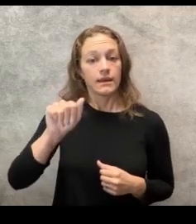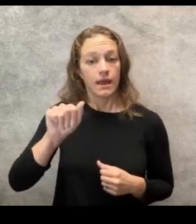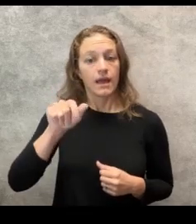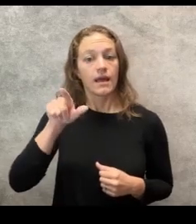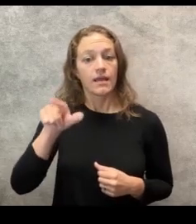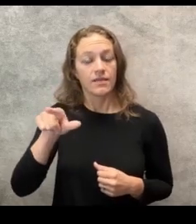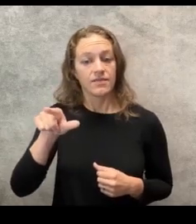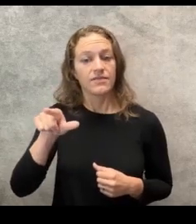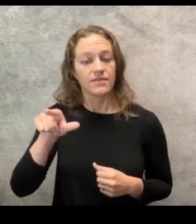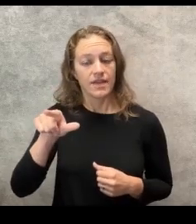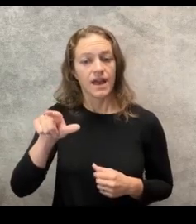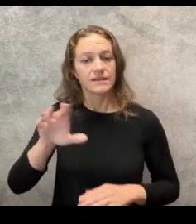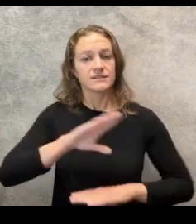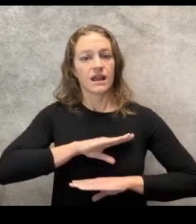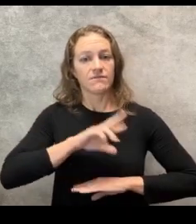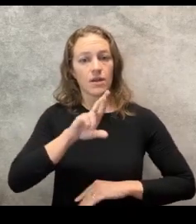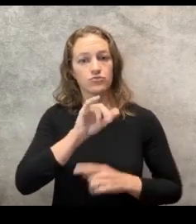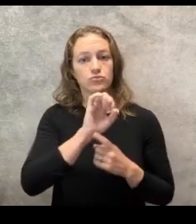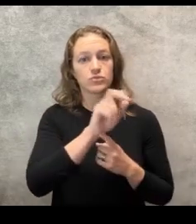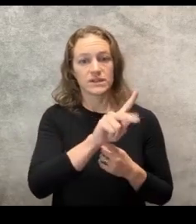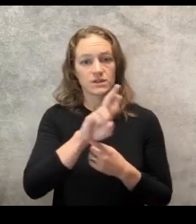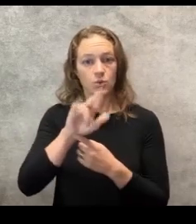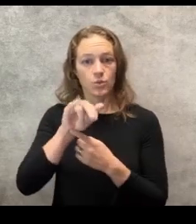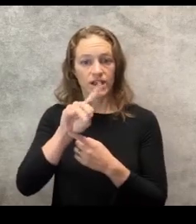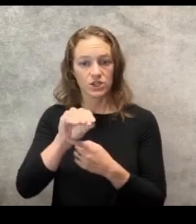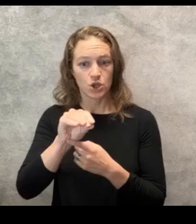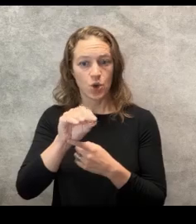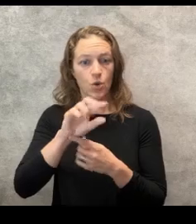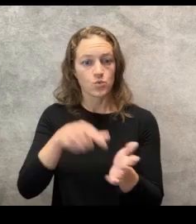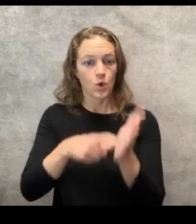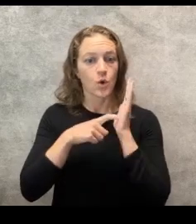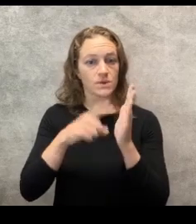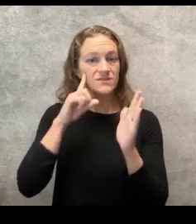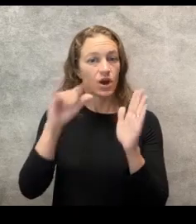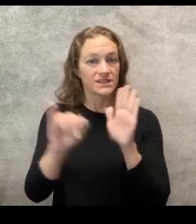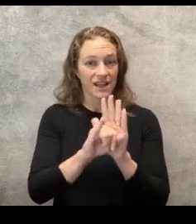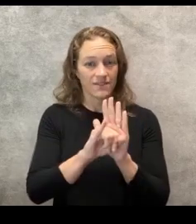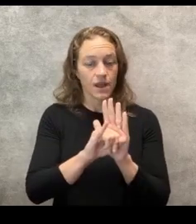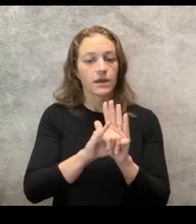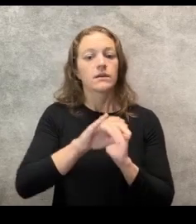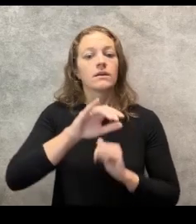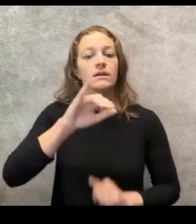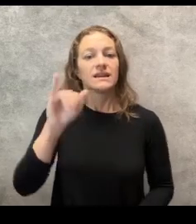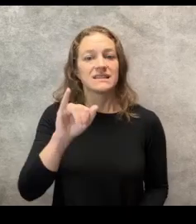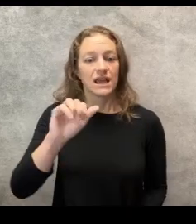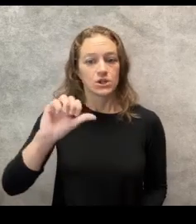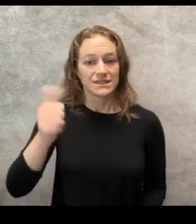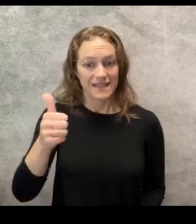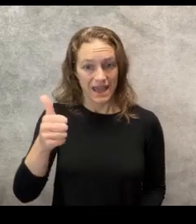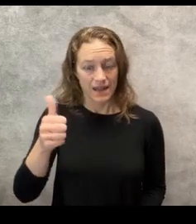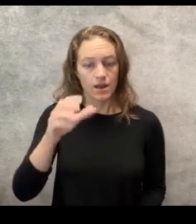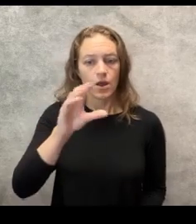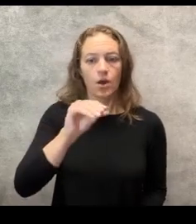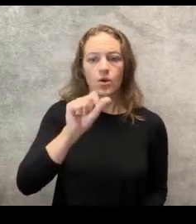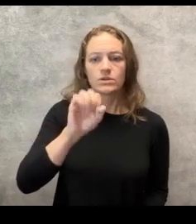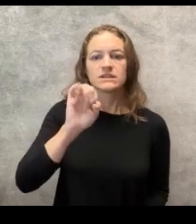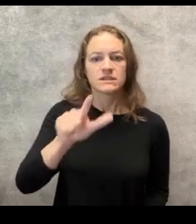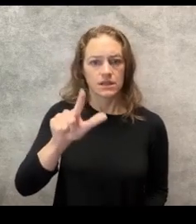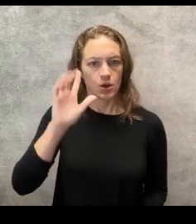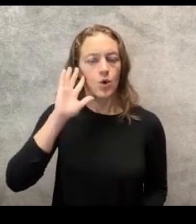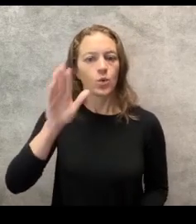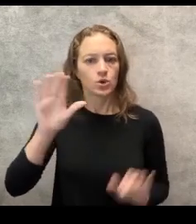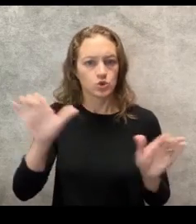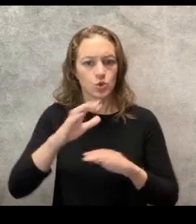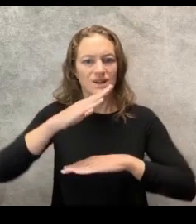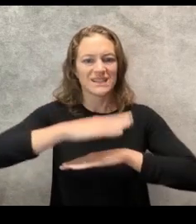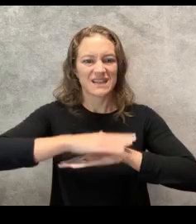ratio requirement for identification for Indicator 10, the OCL will complete a desk review